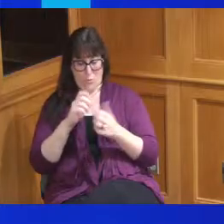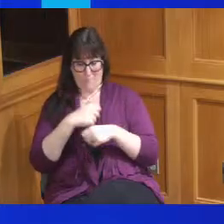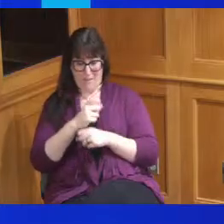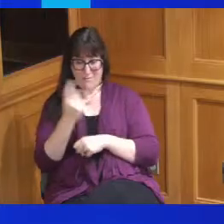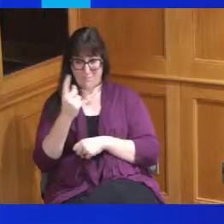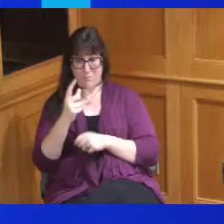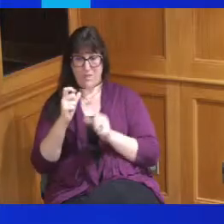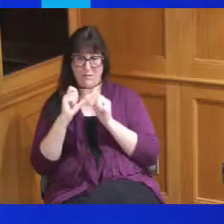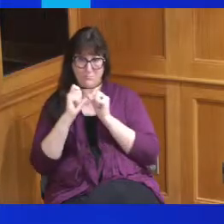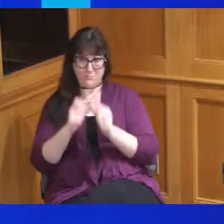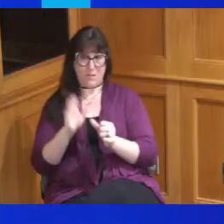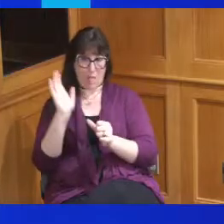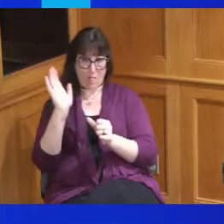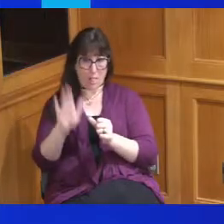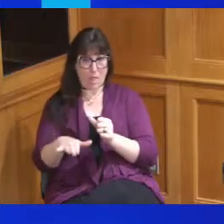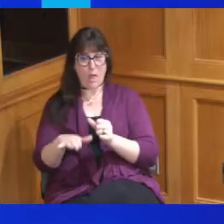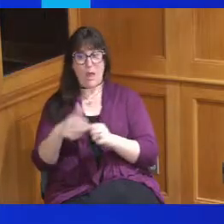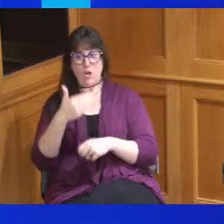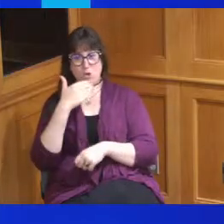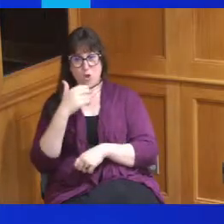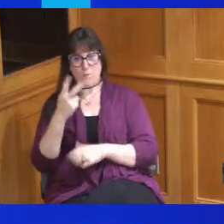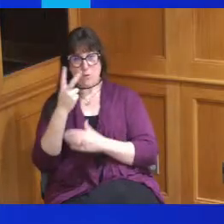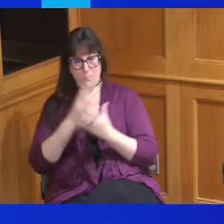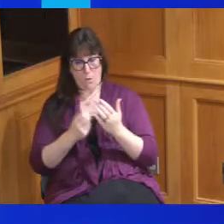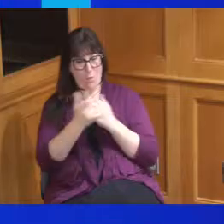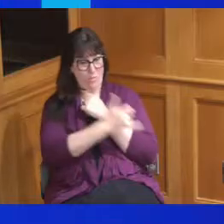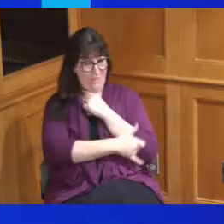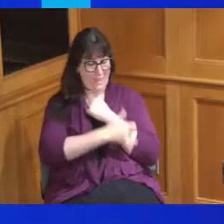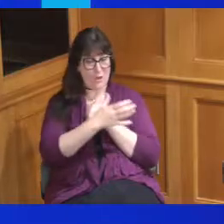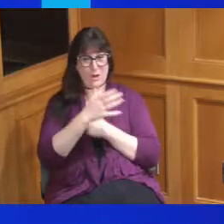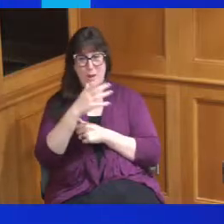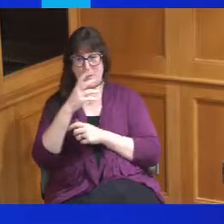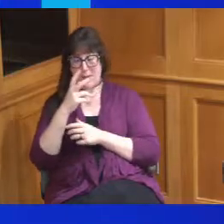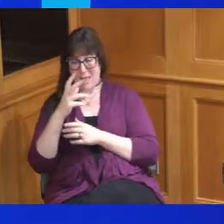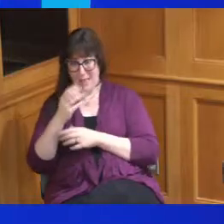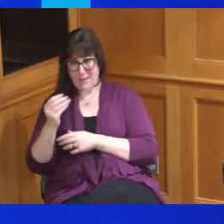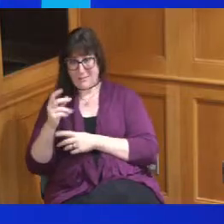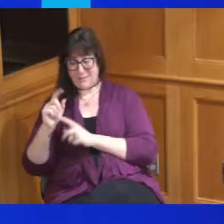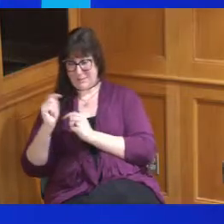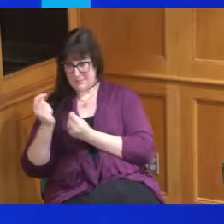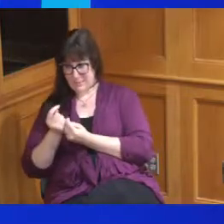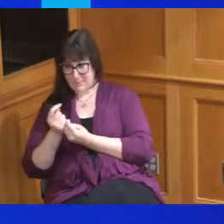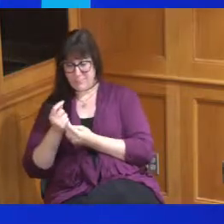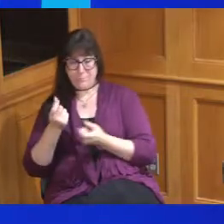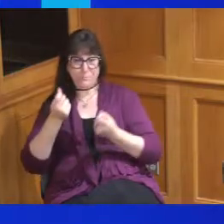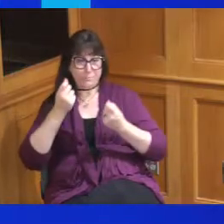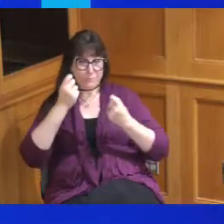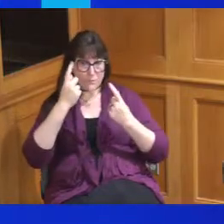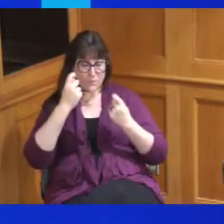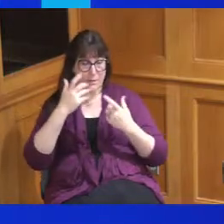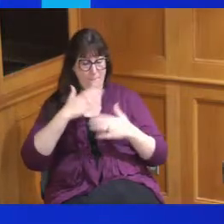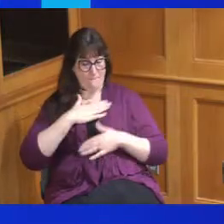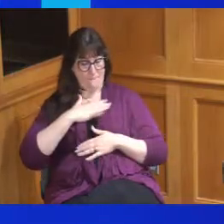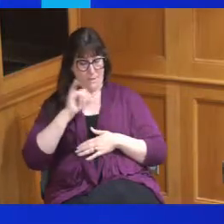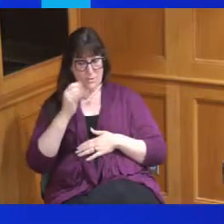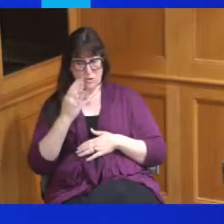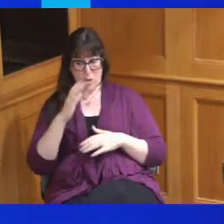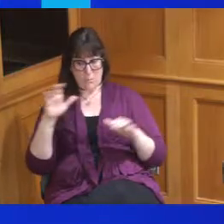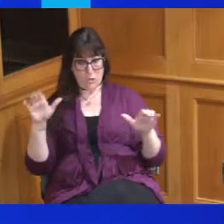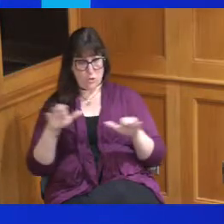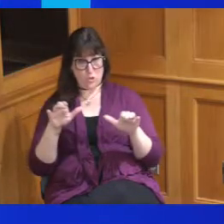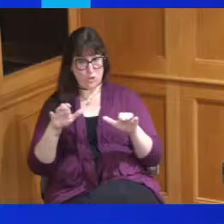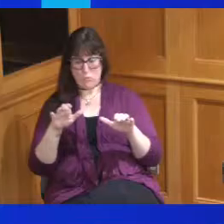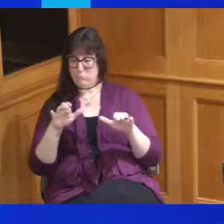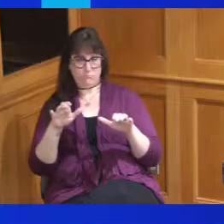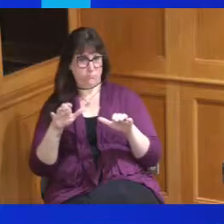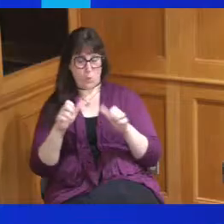and good for both the county and for the team. So I couldn't do my job without the people that are